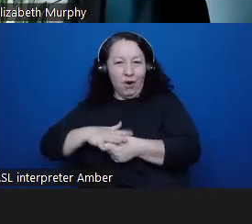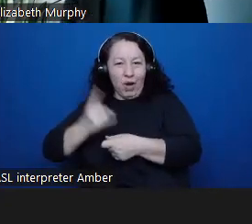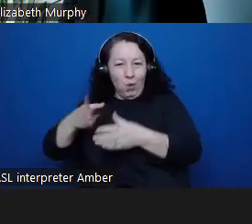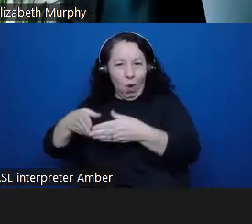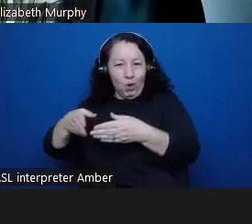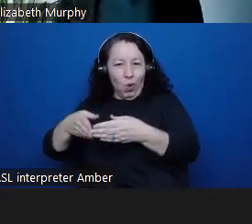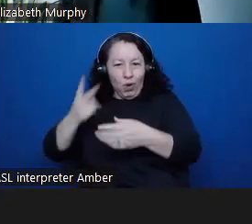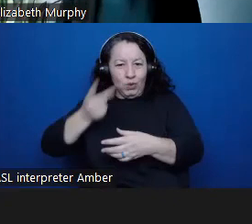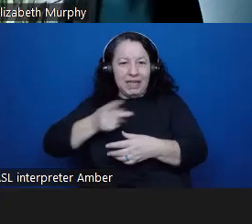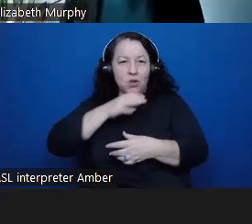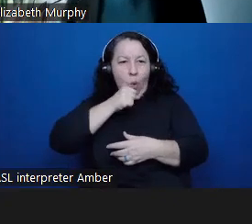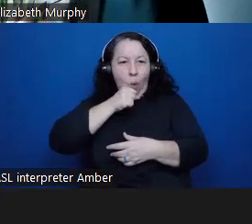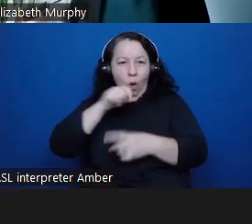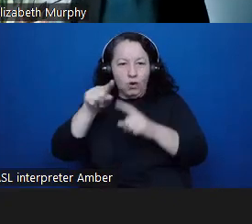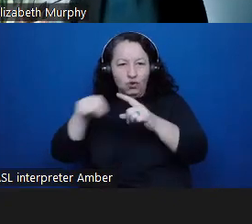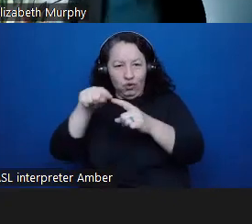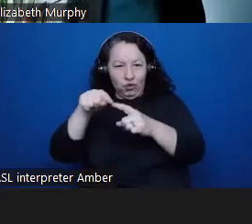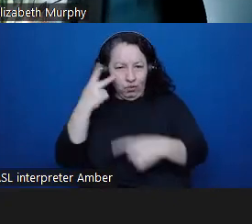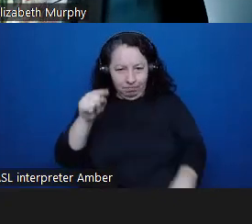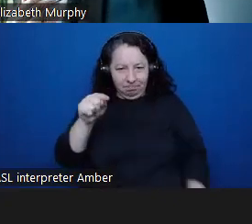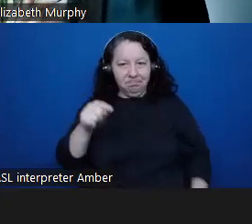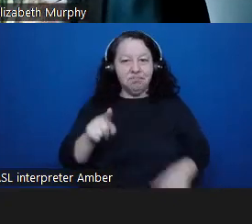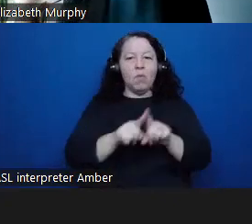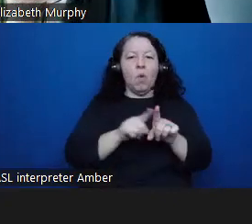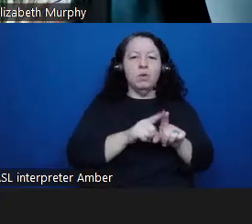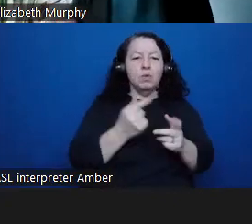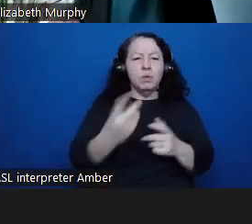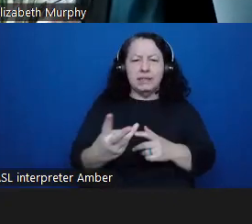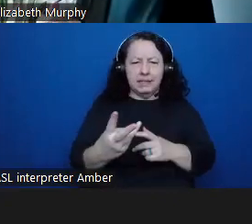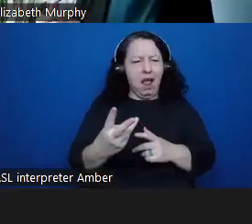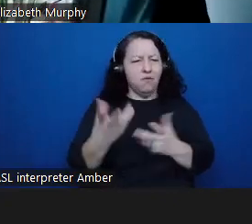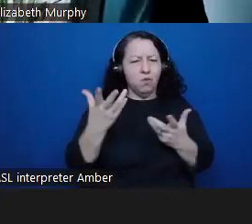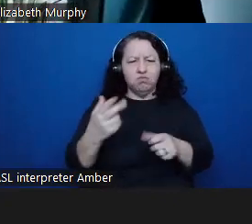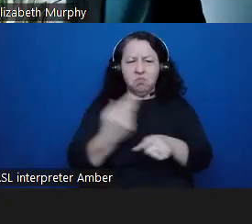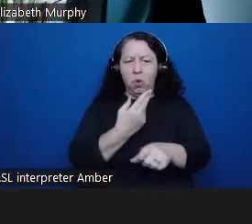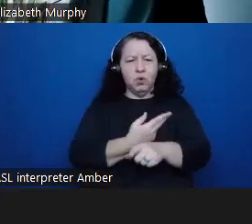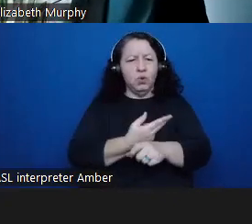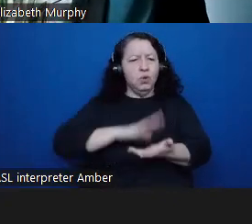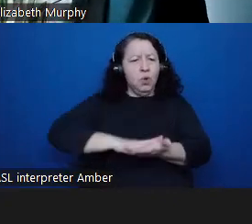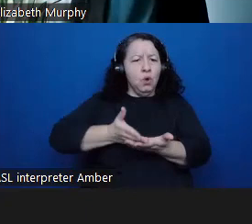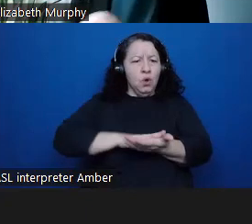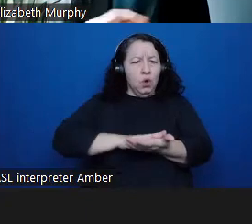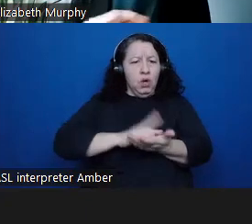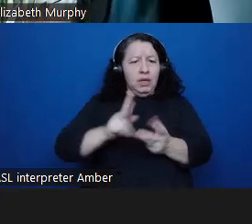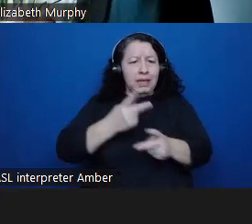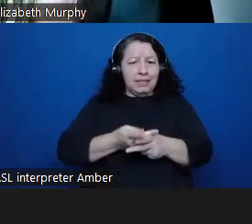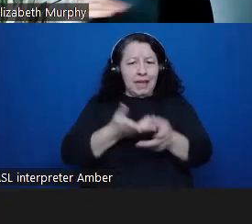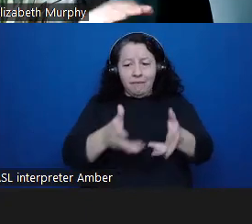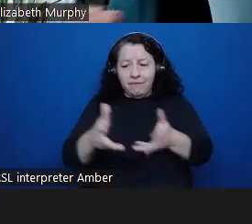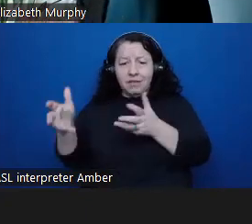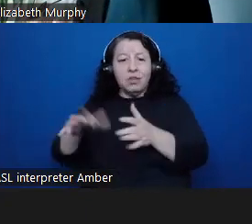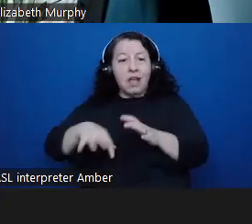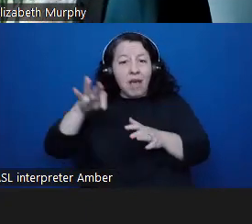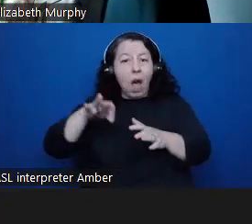there. There were also several used cooking vessels that were found in the workshop floors that were not part